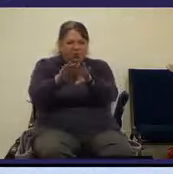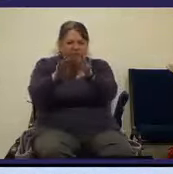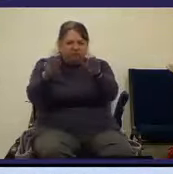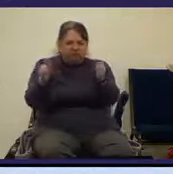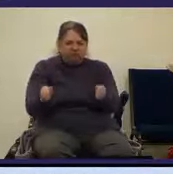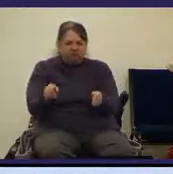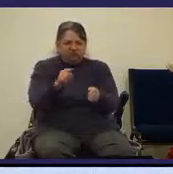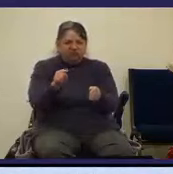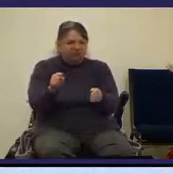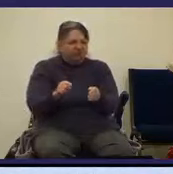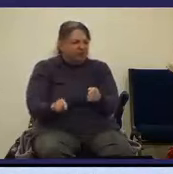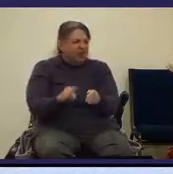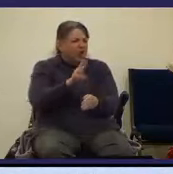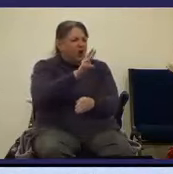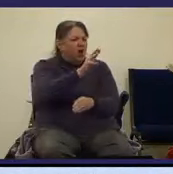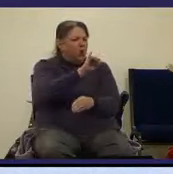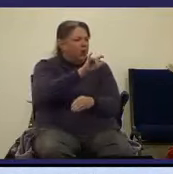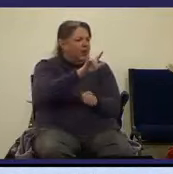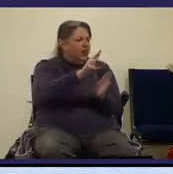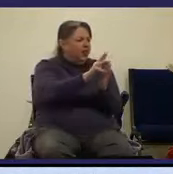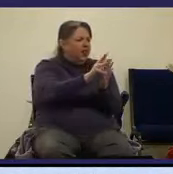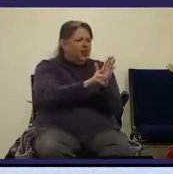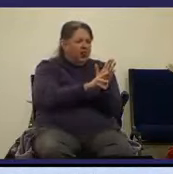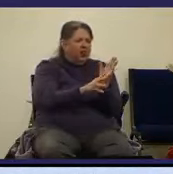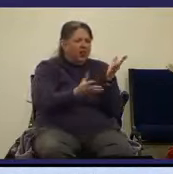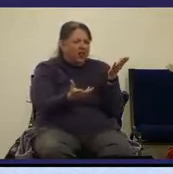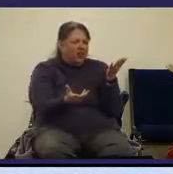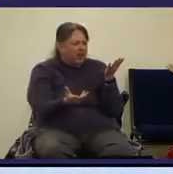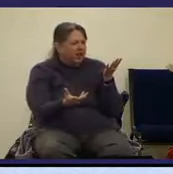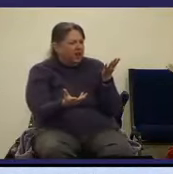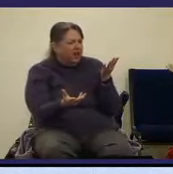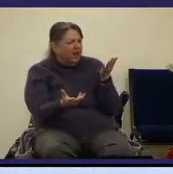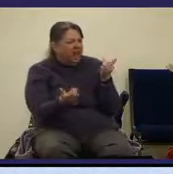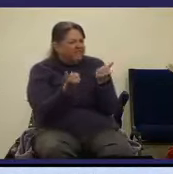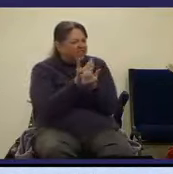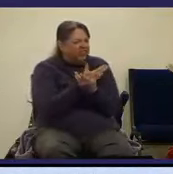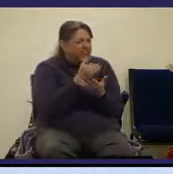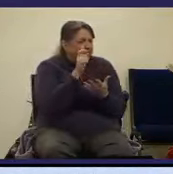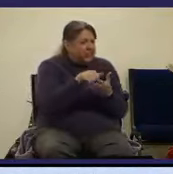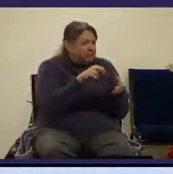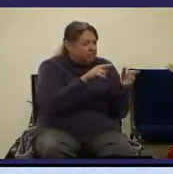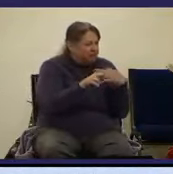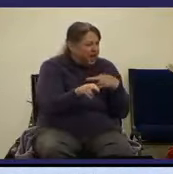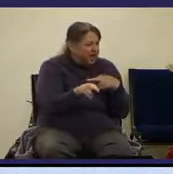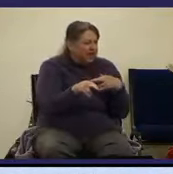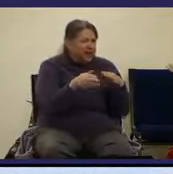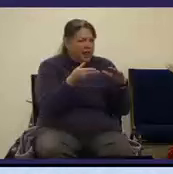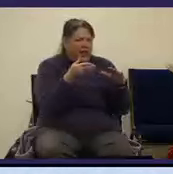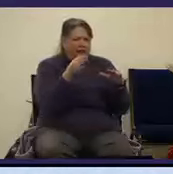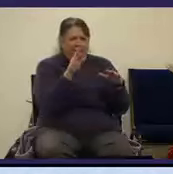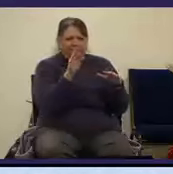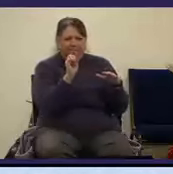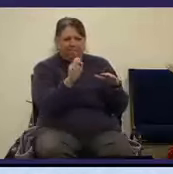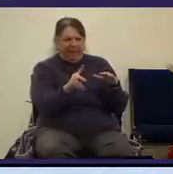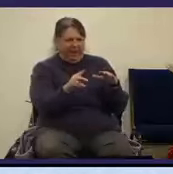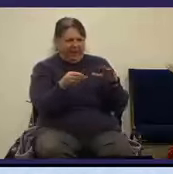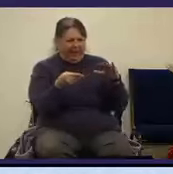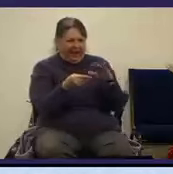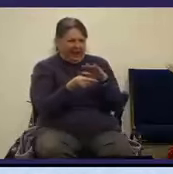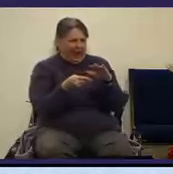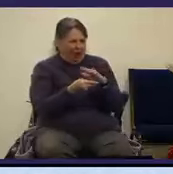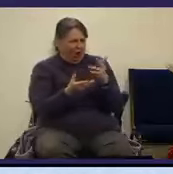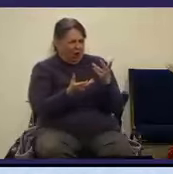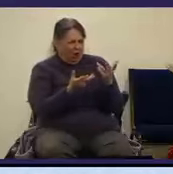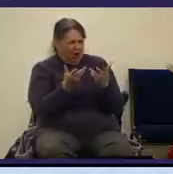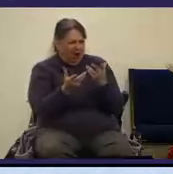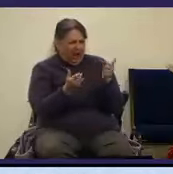about the will, you know, our wills, things that we need to do, personal affairs, bank accounts, all kind